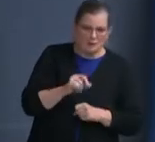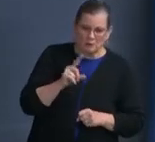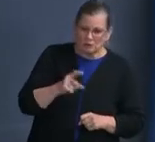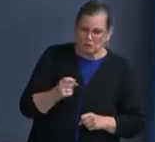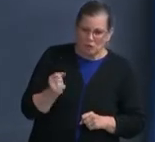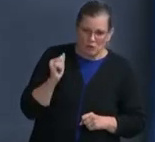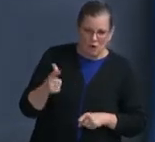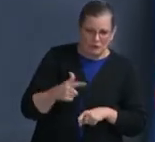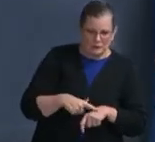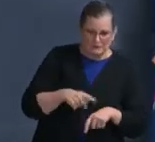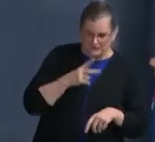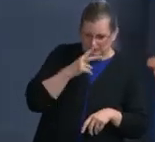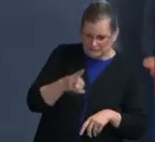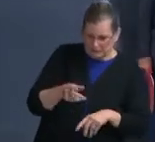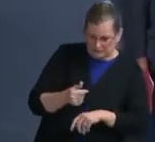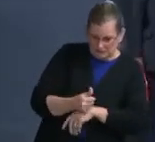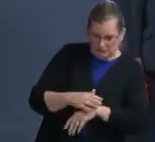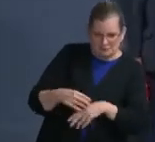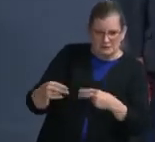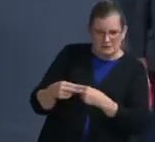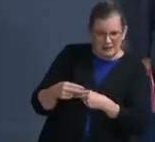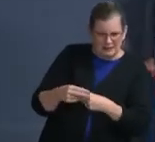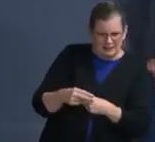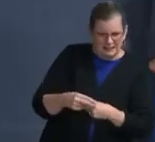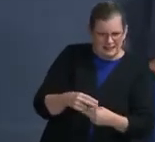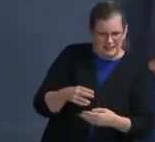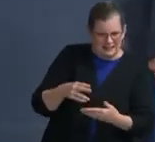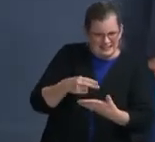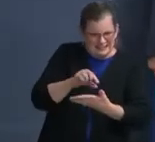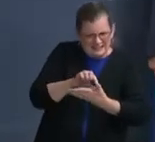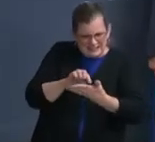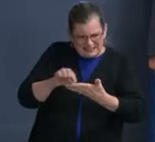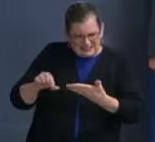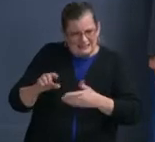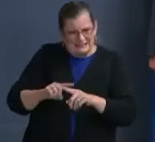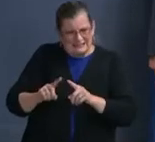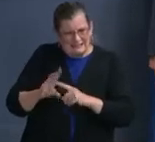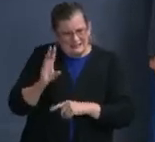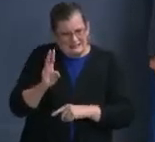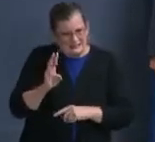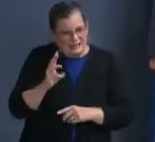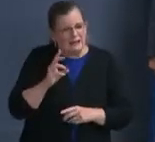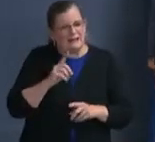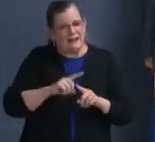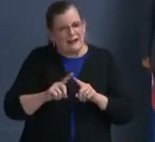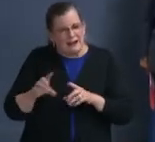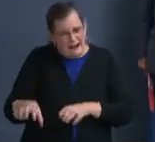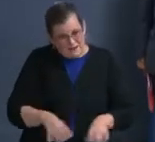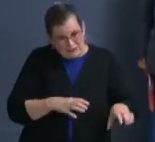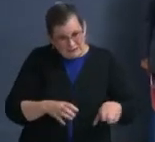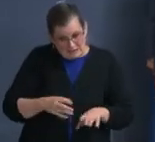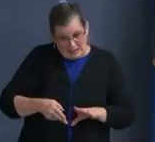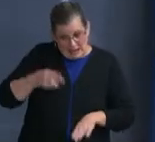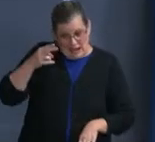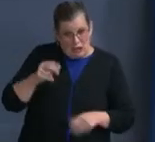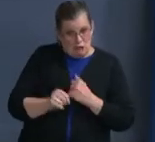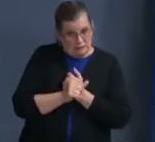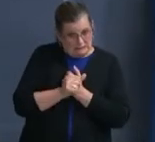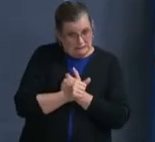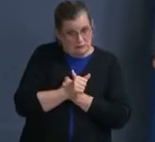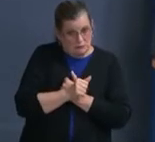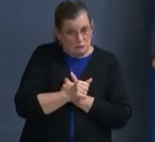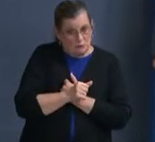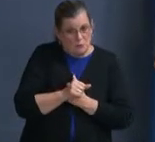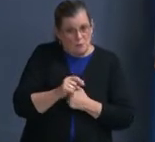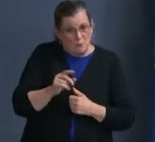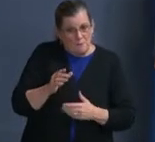slide, we highlight 6 activities that are considered, we consider to be high risk or medium risk exposures.